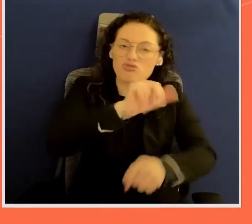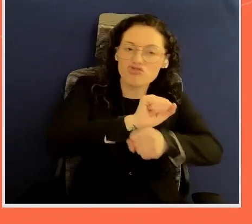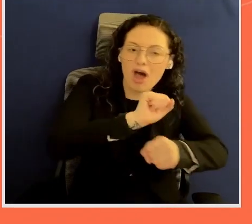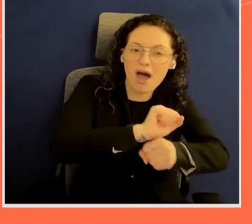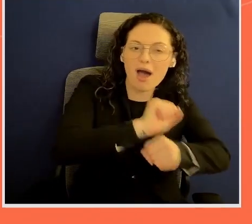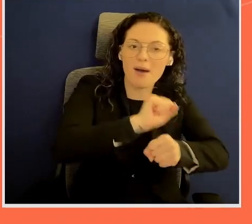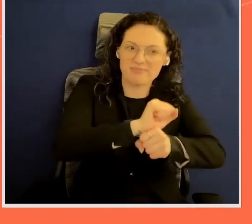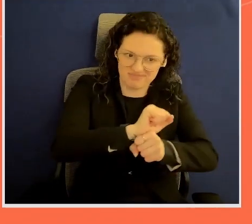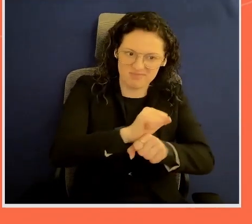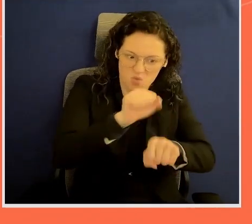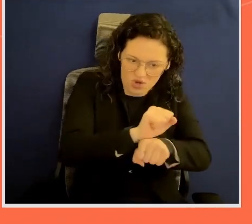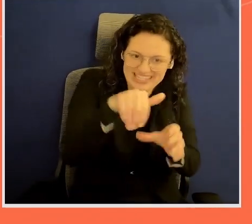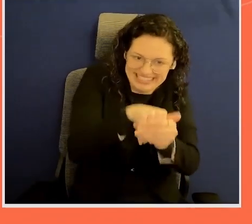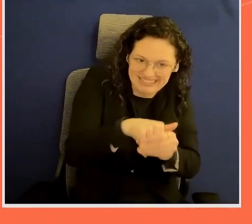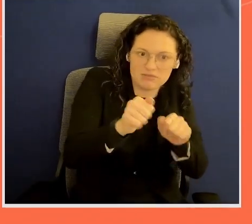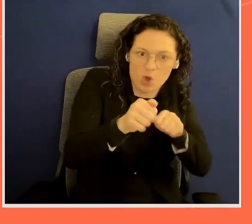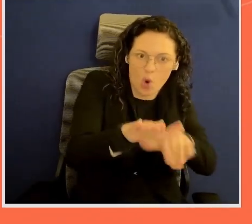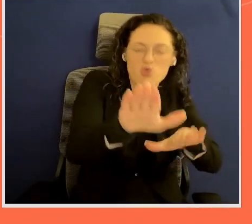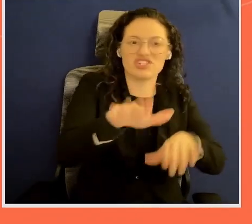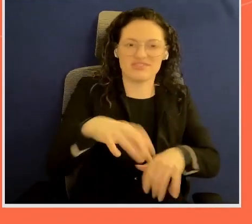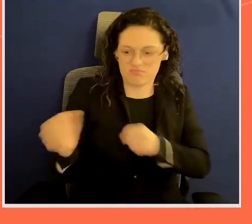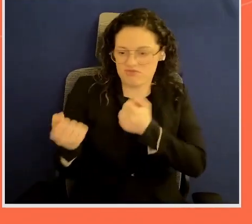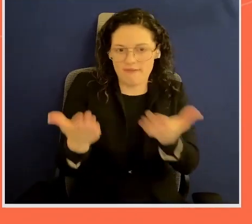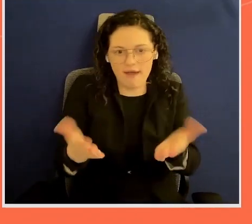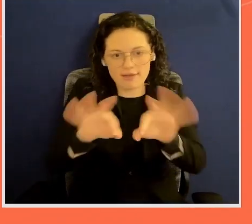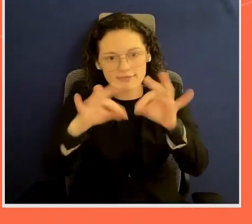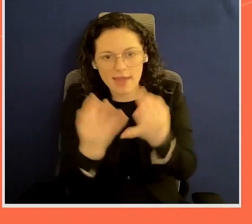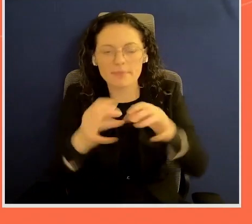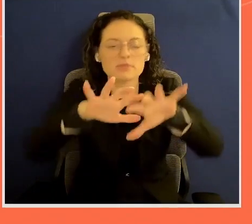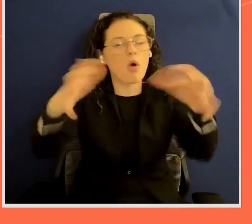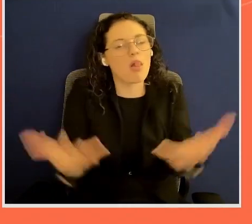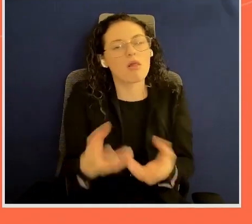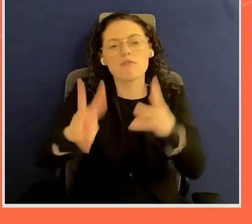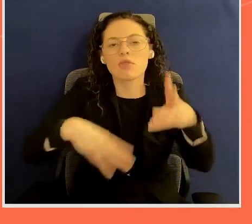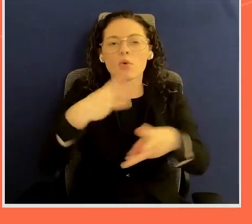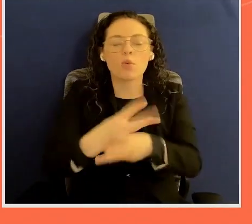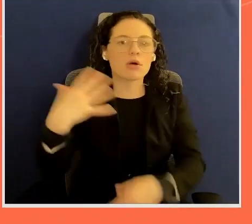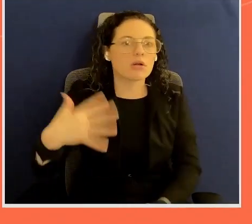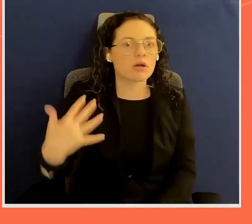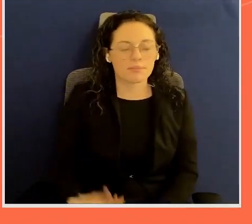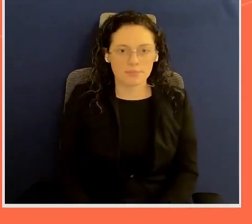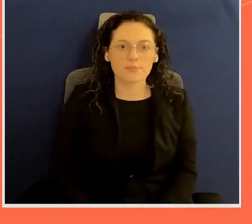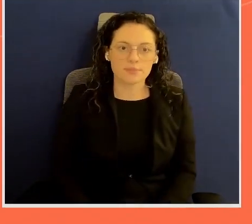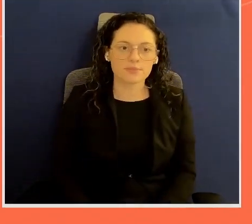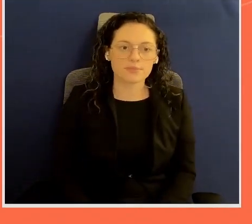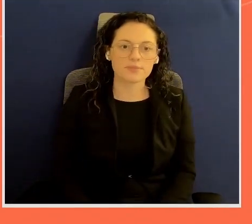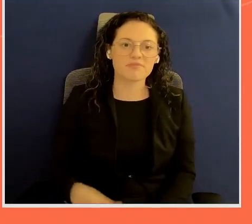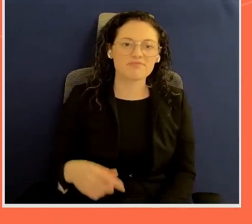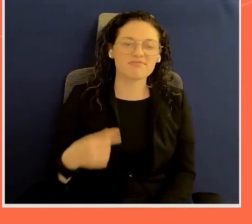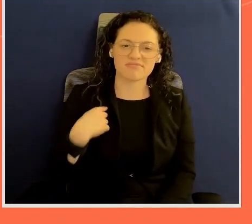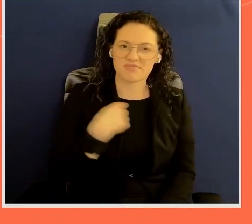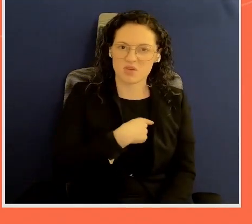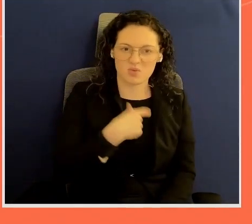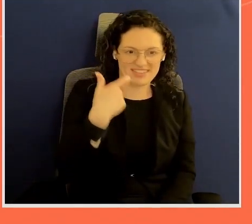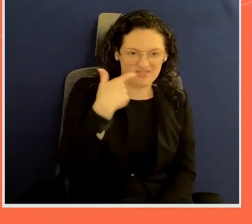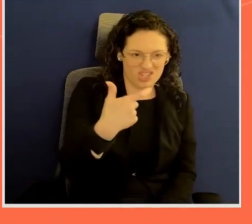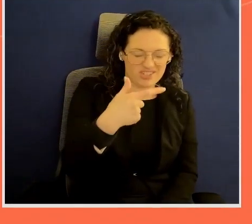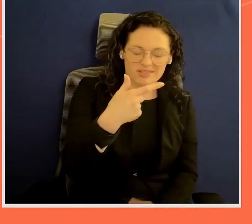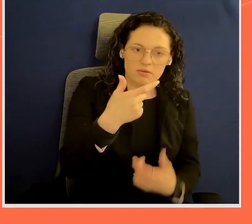the postcards. 2 decades later, I remember traveling with my dad and going around